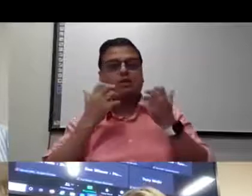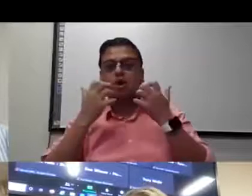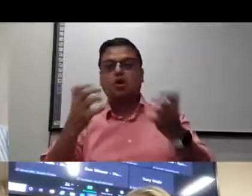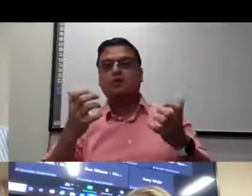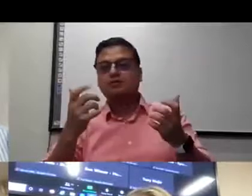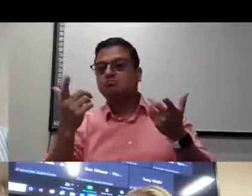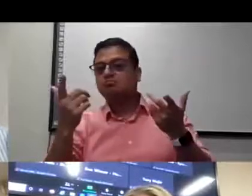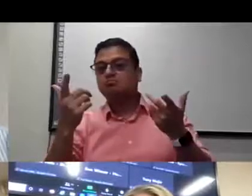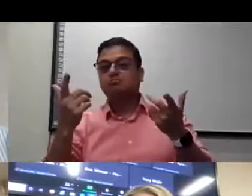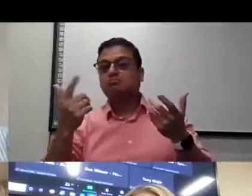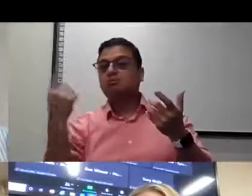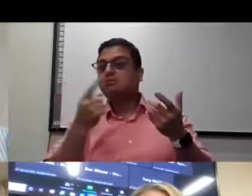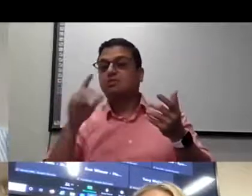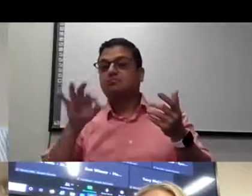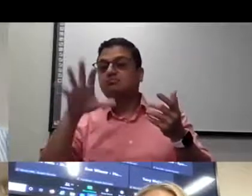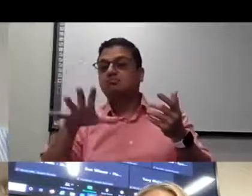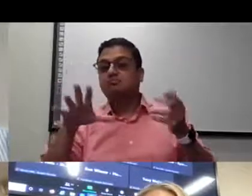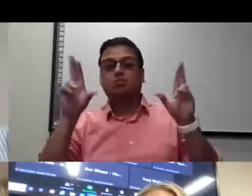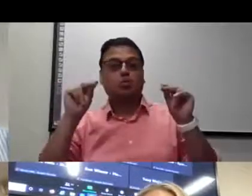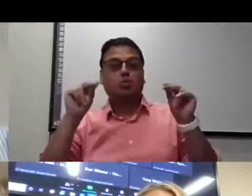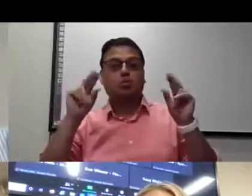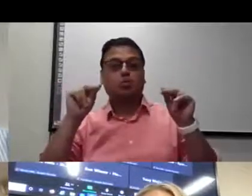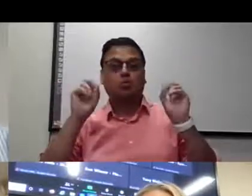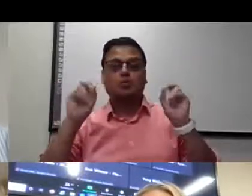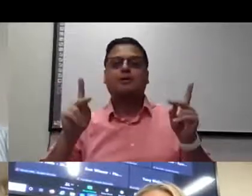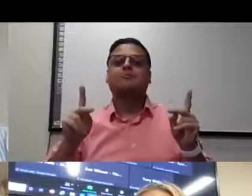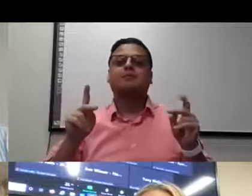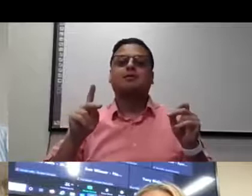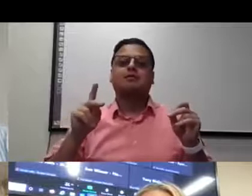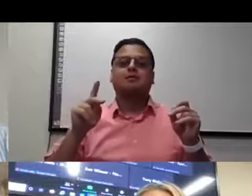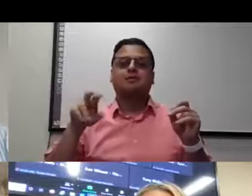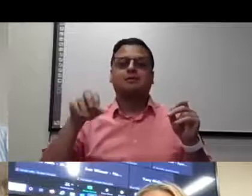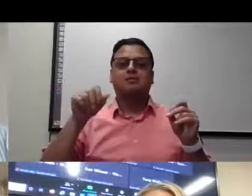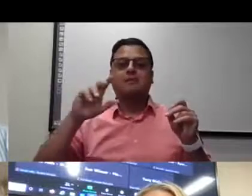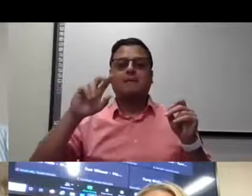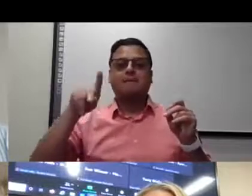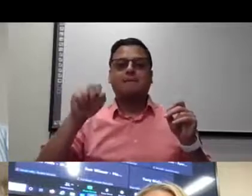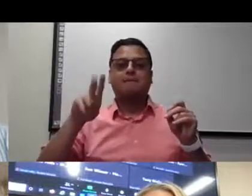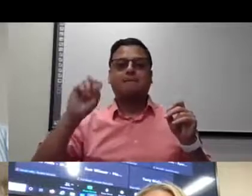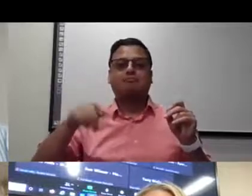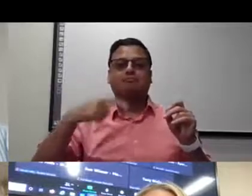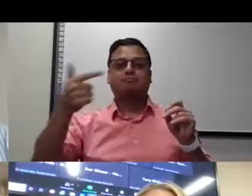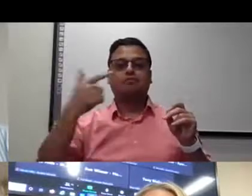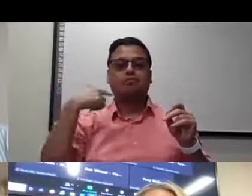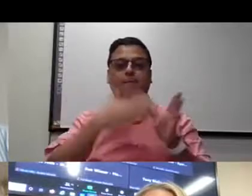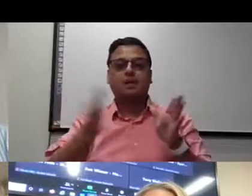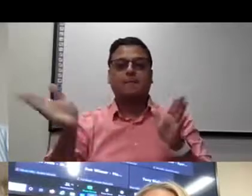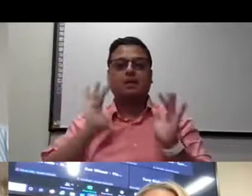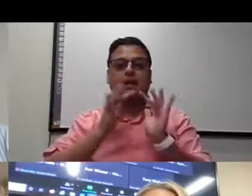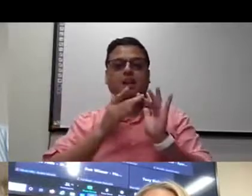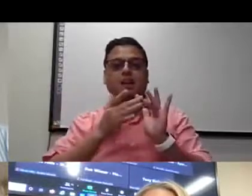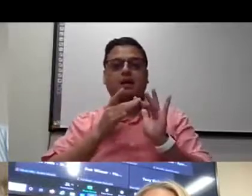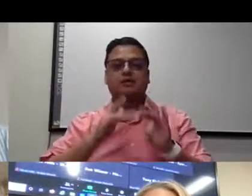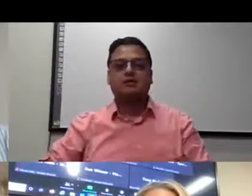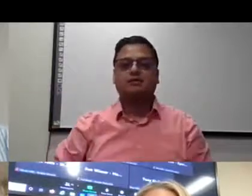anyone want to pull an item? No? See shaking heads. Thank you. Peter, would you mind opening it up to the public online? Yes, if